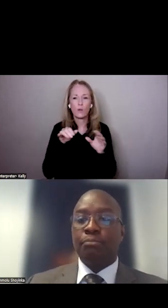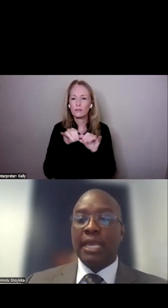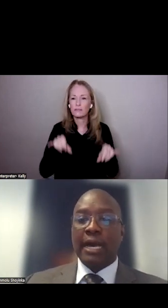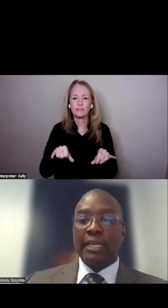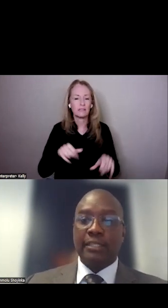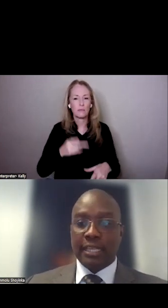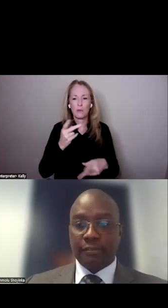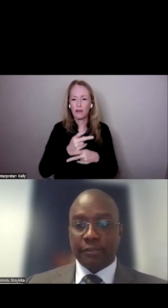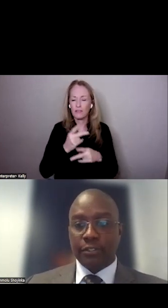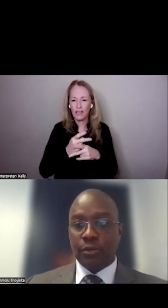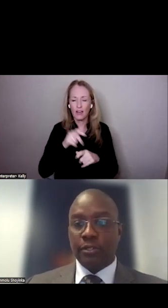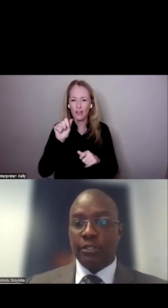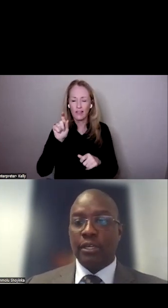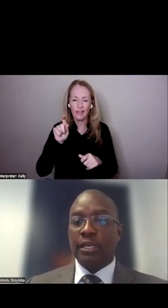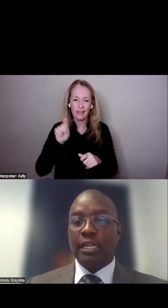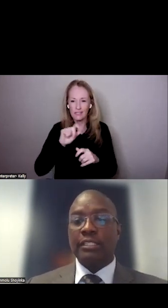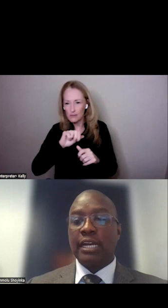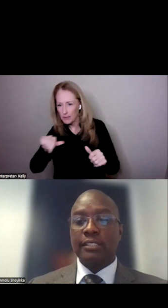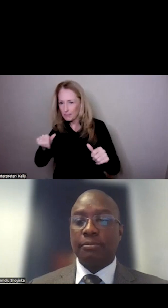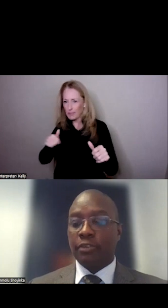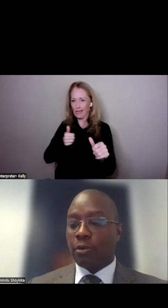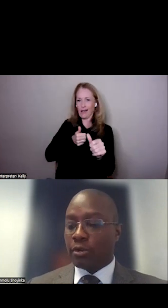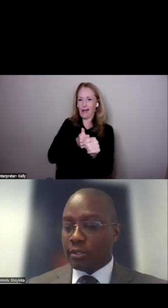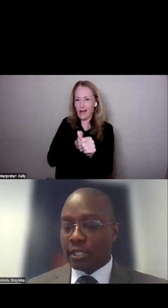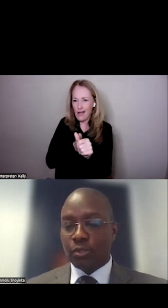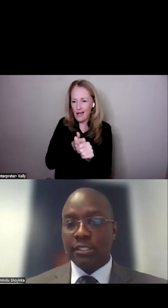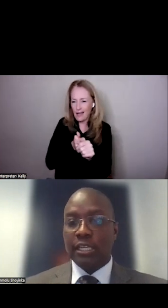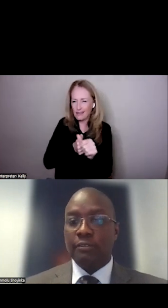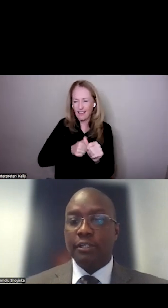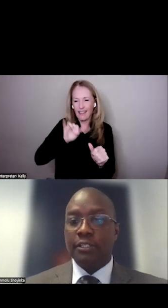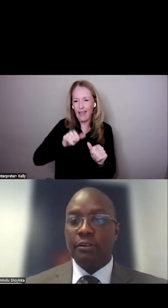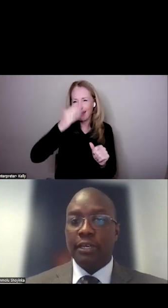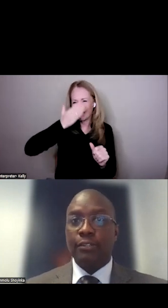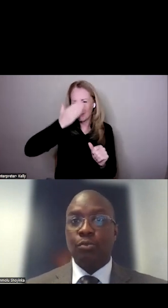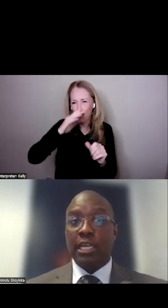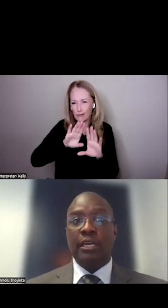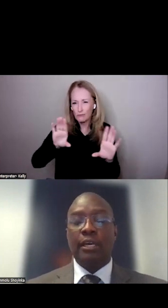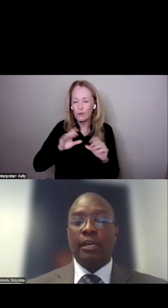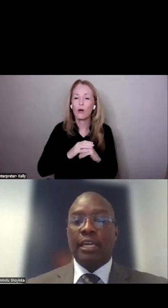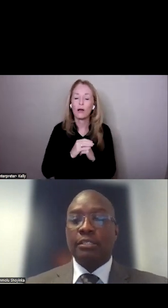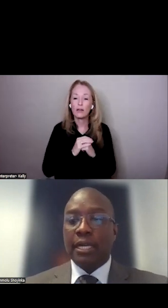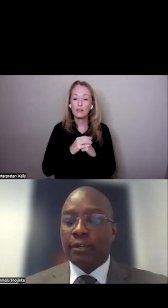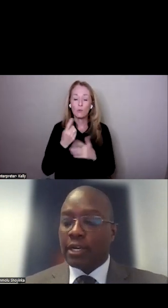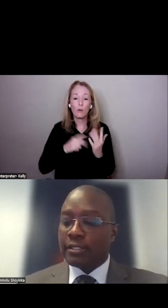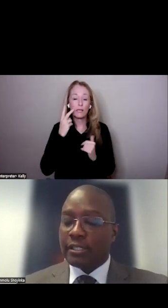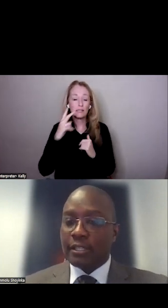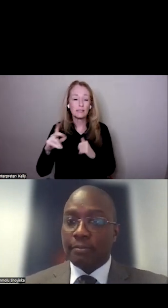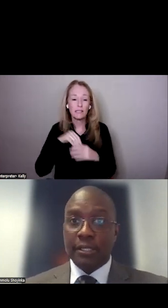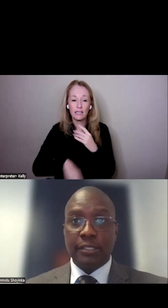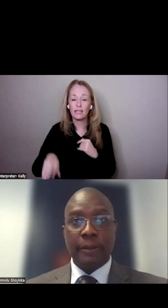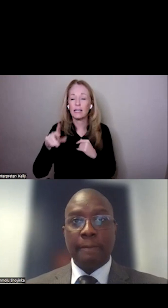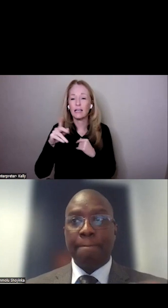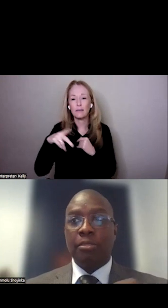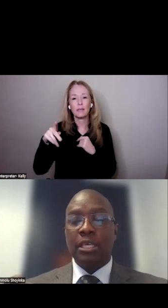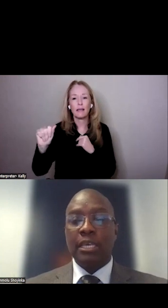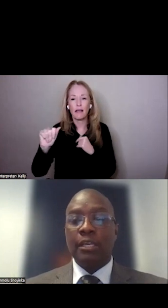out behind that front door. An entire system of care. One of the things we're seeing in Philadelphia as we expand our crisis system